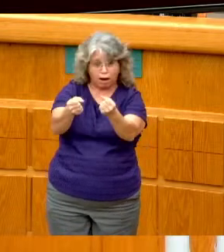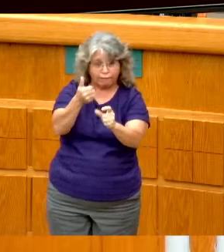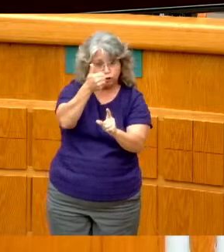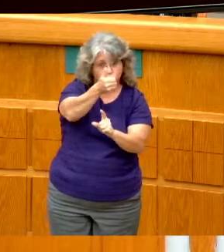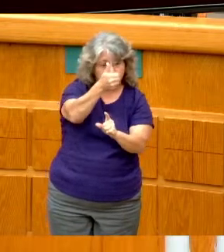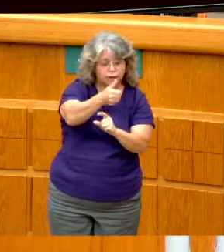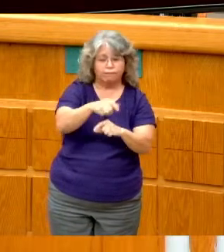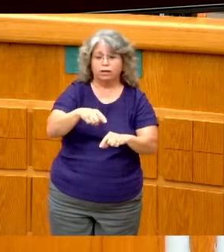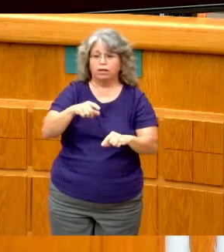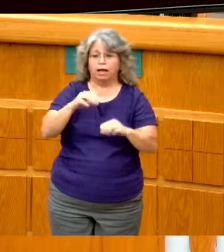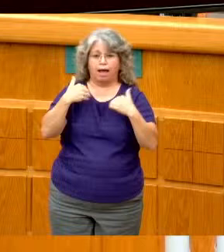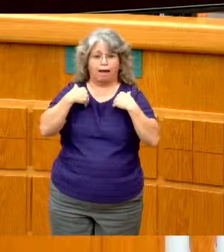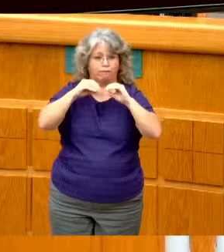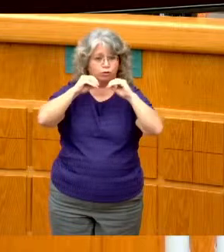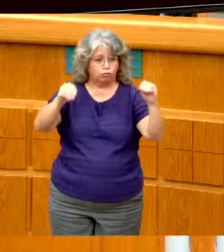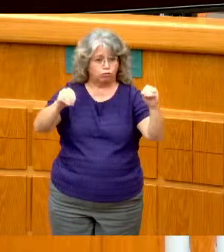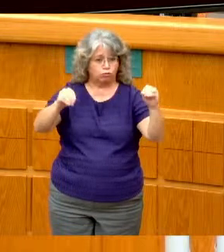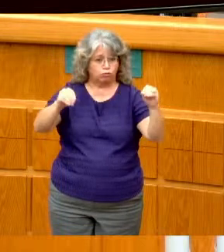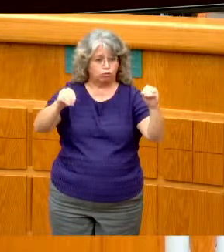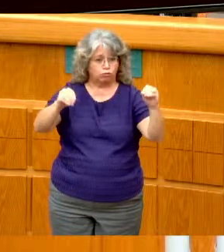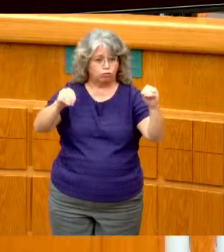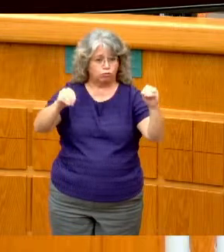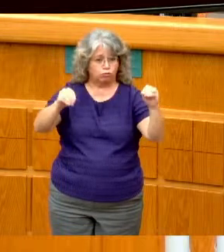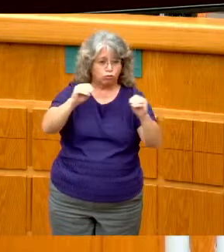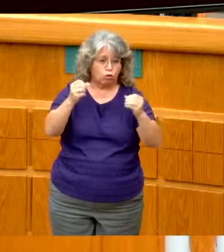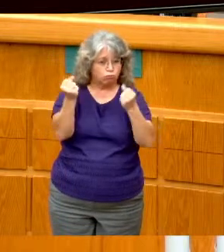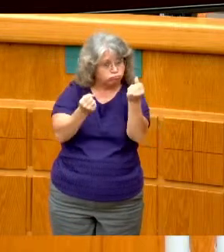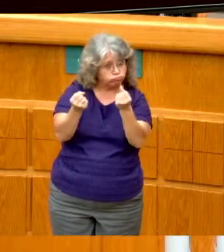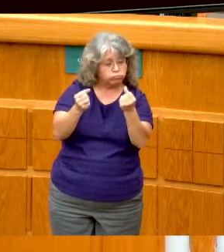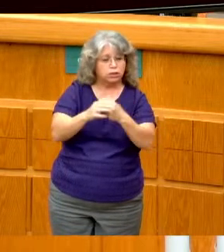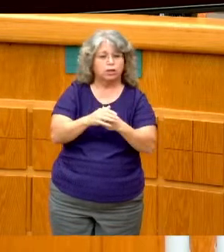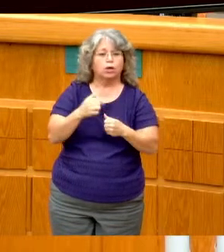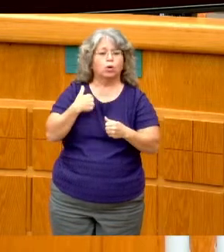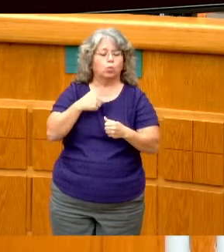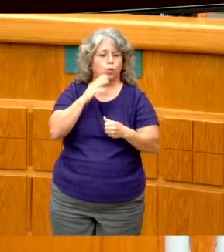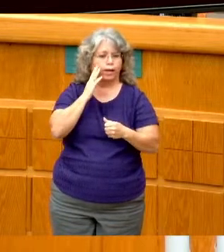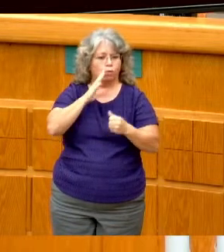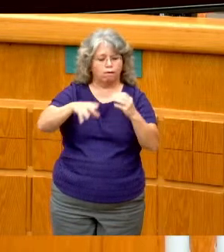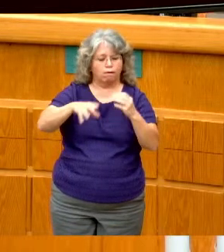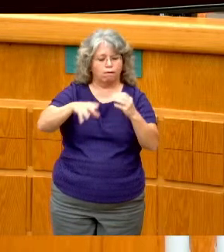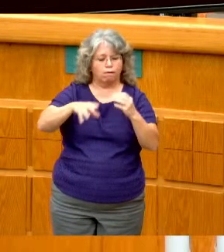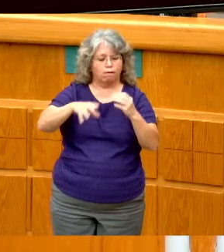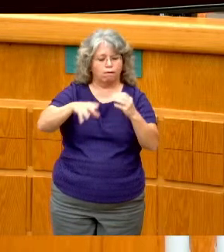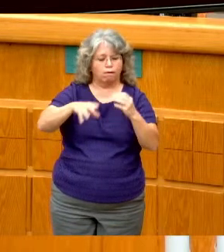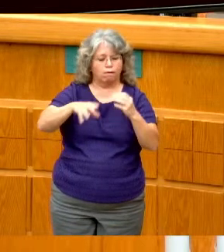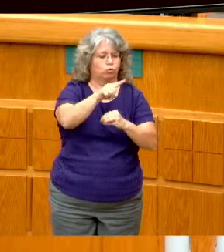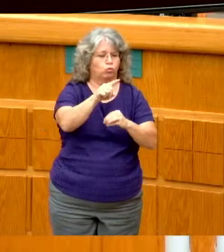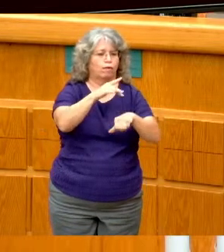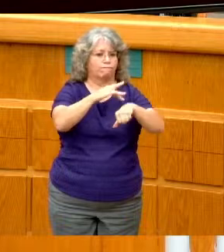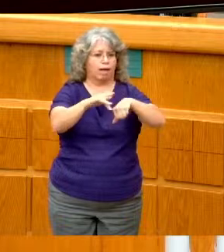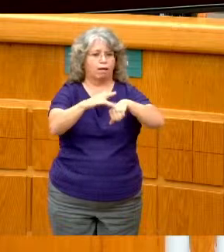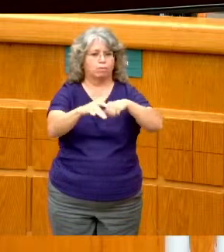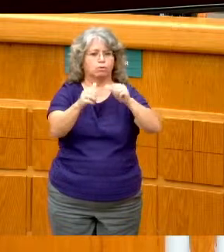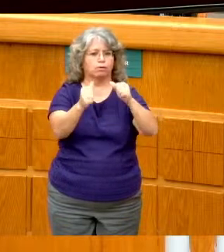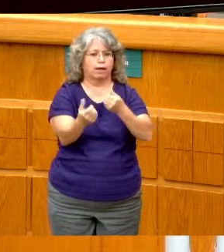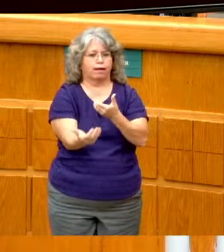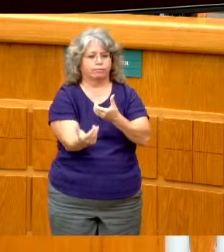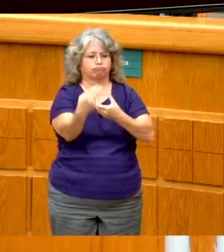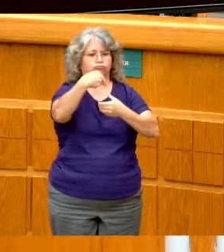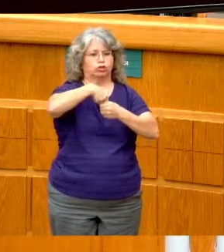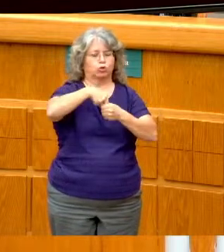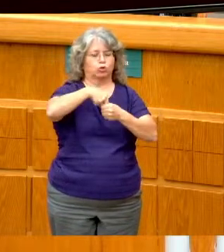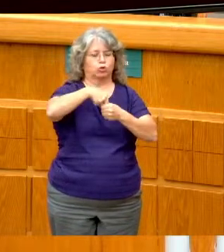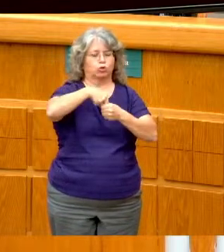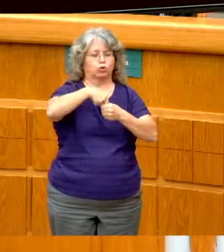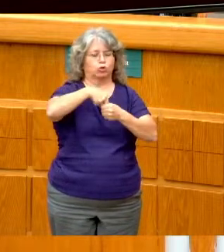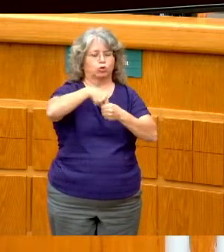are going to expand, effective tomorrow, the SOS program to you. The hotline will